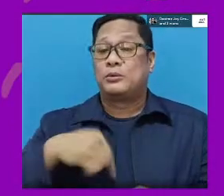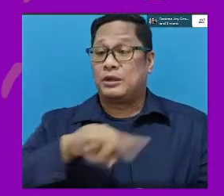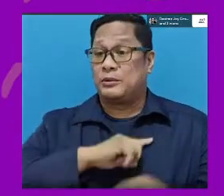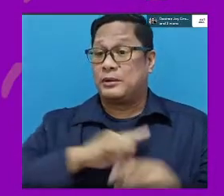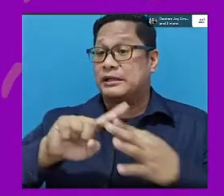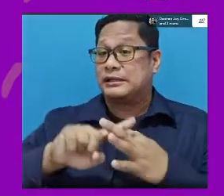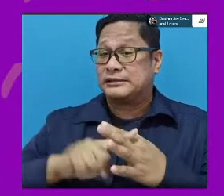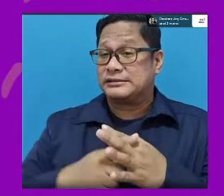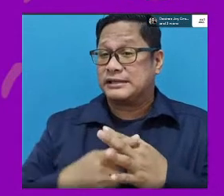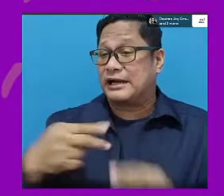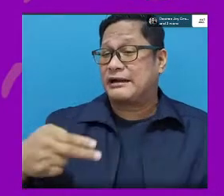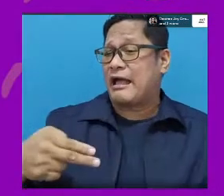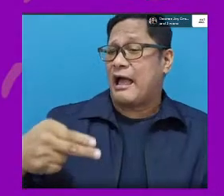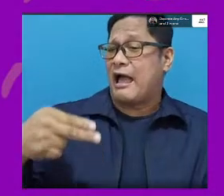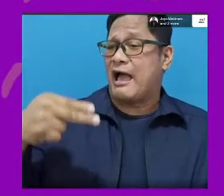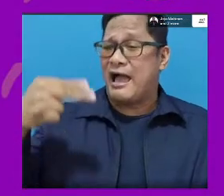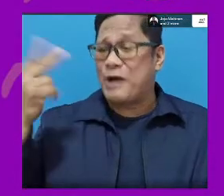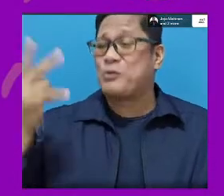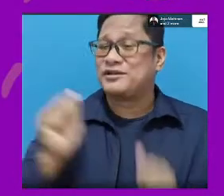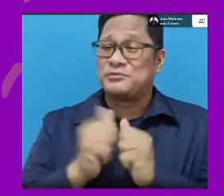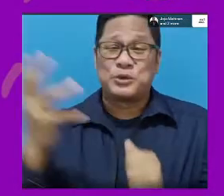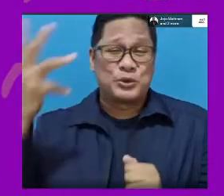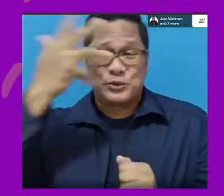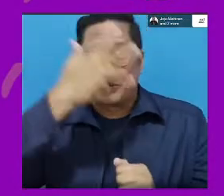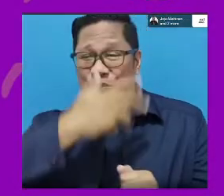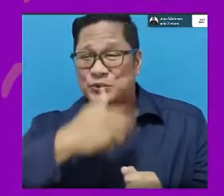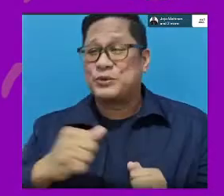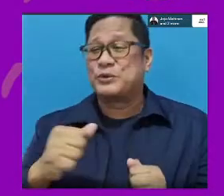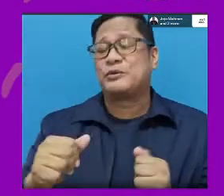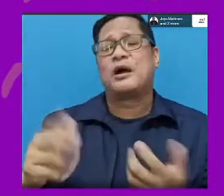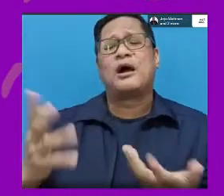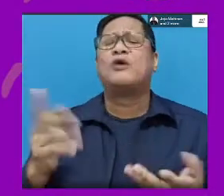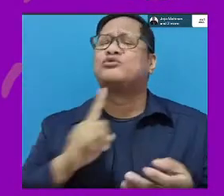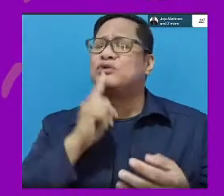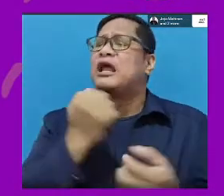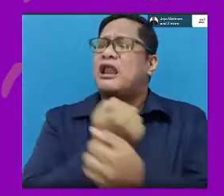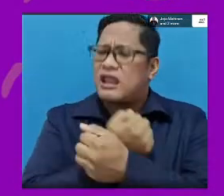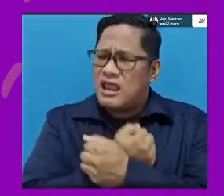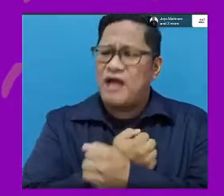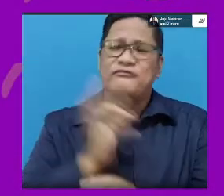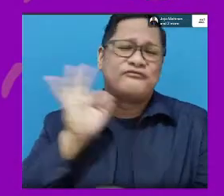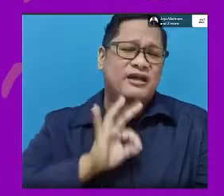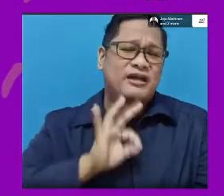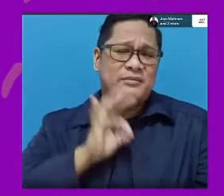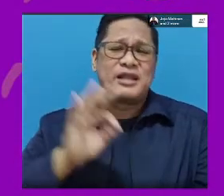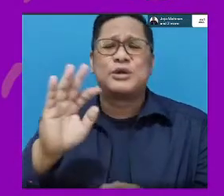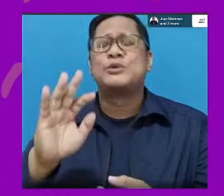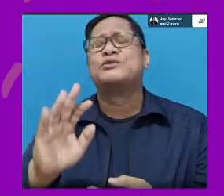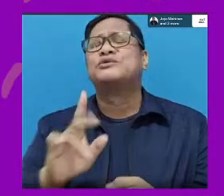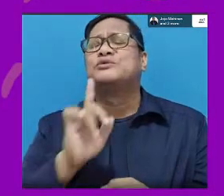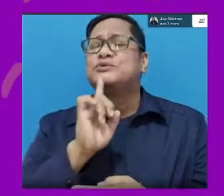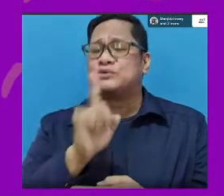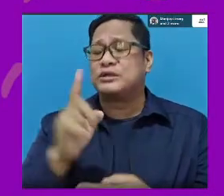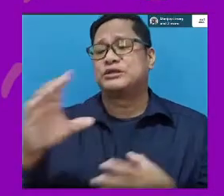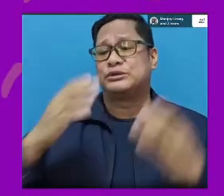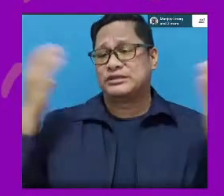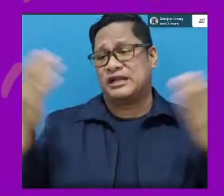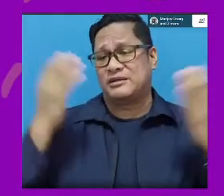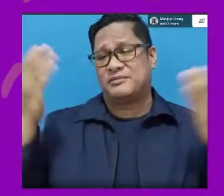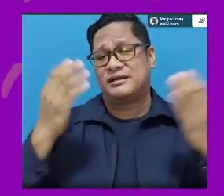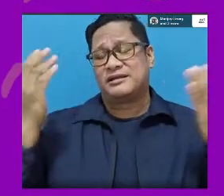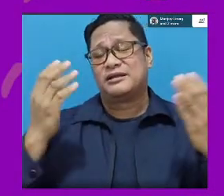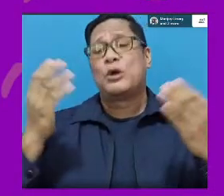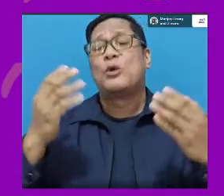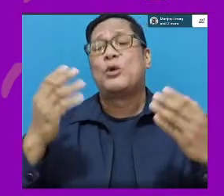high note with this beautiful rendition of a well-loved feminist anthem to celebrate Women's Month. I'm